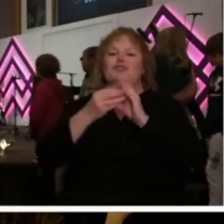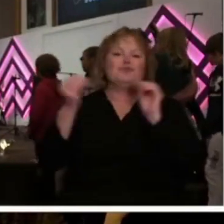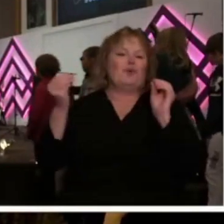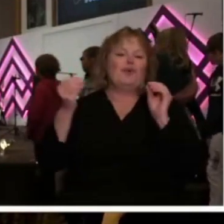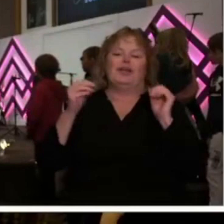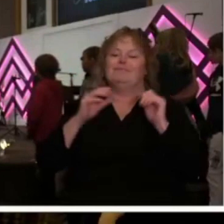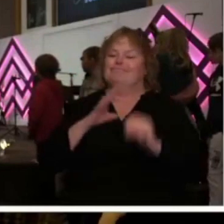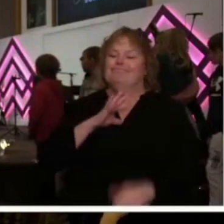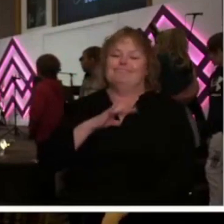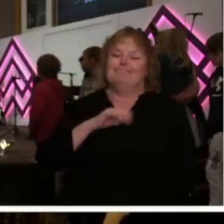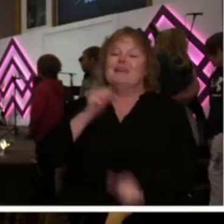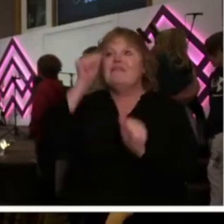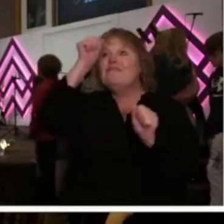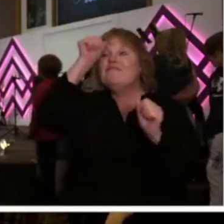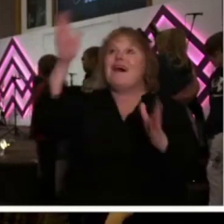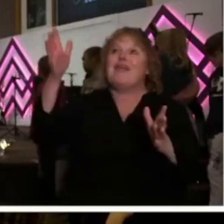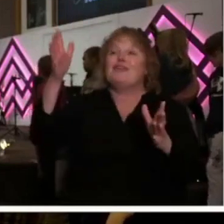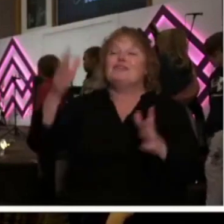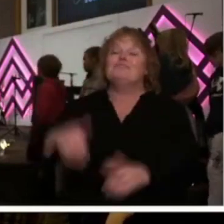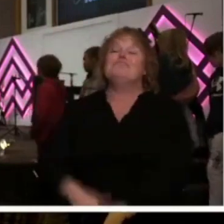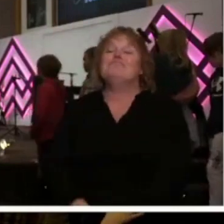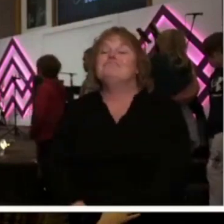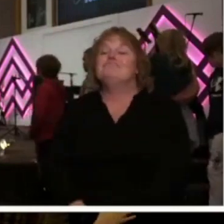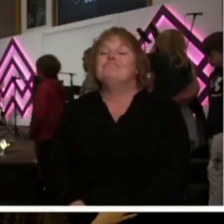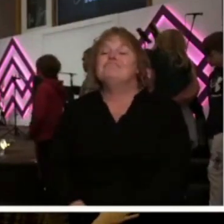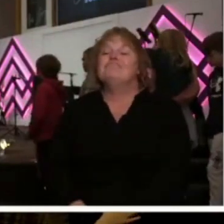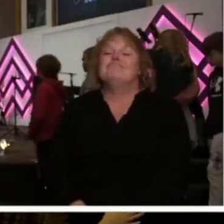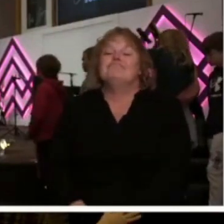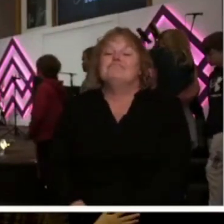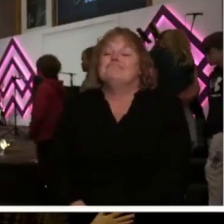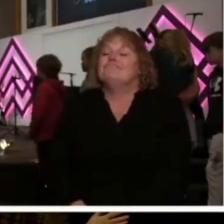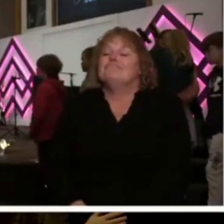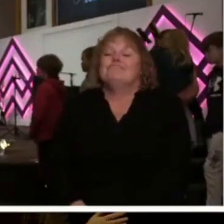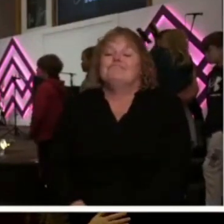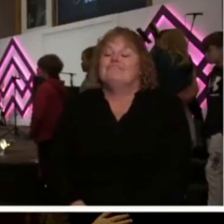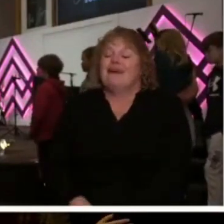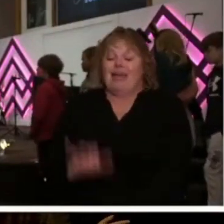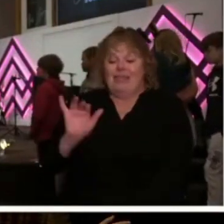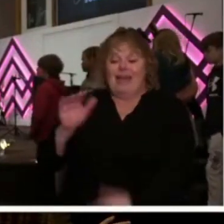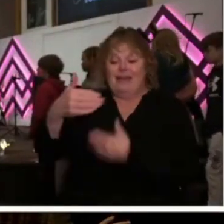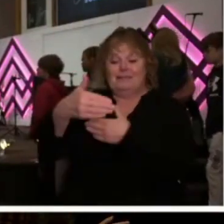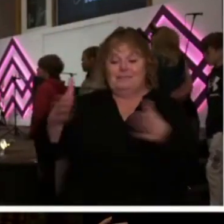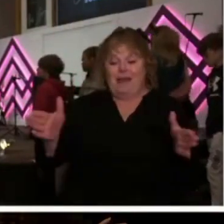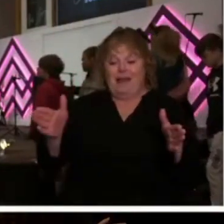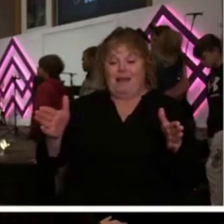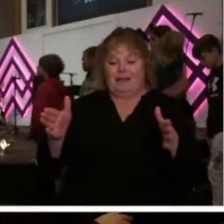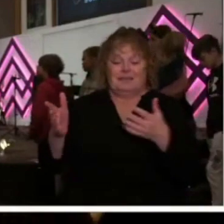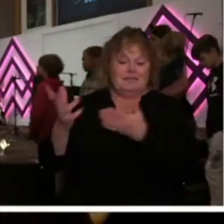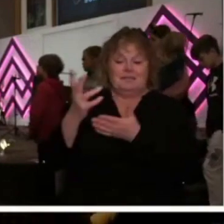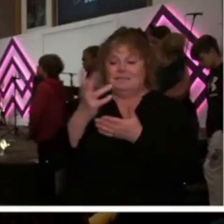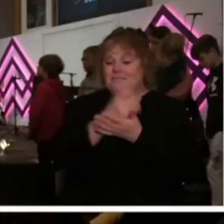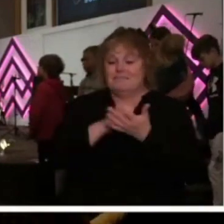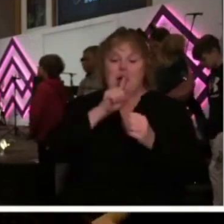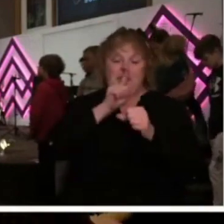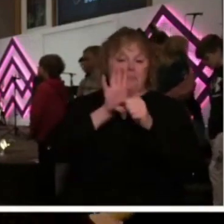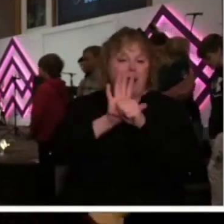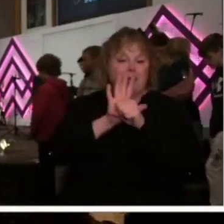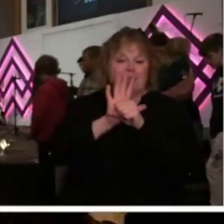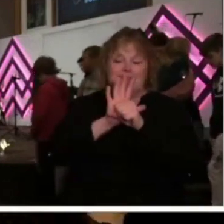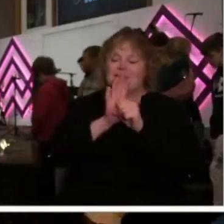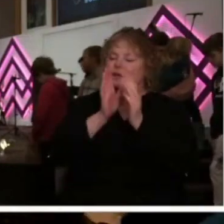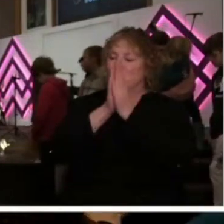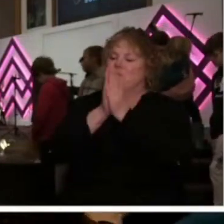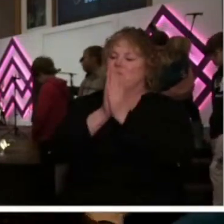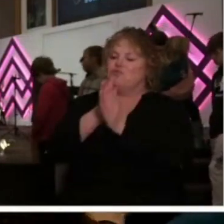dreamed. Father, we extend our hands to this offering. This box